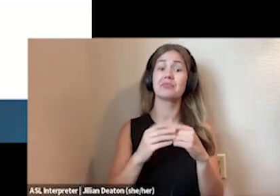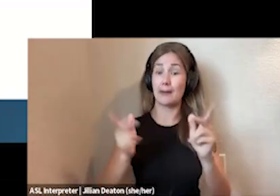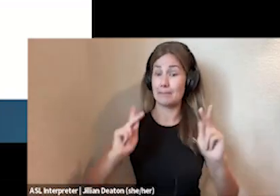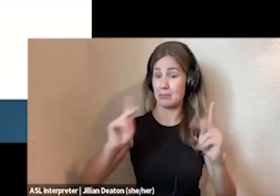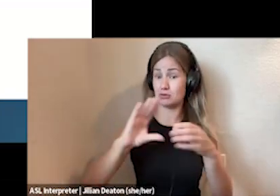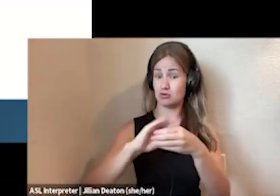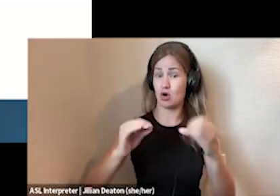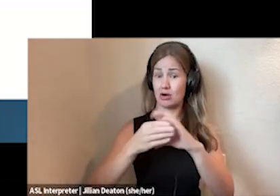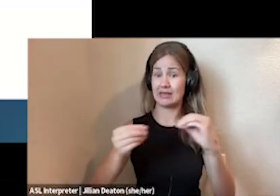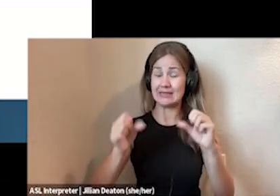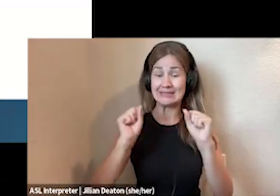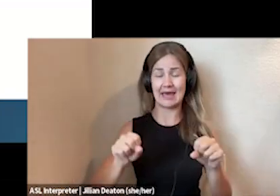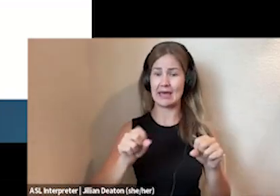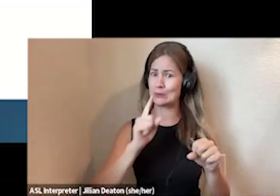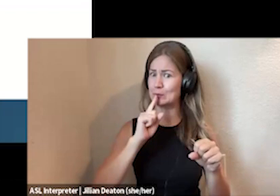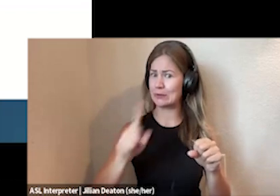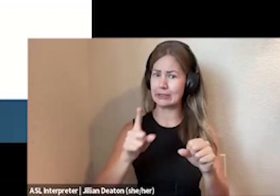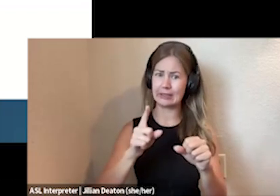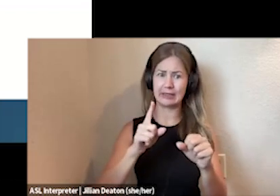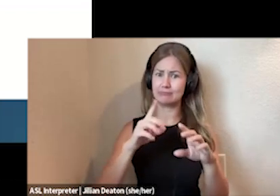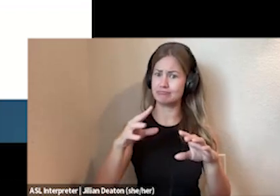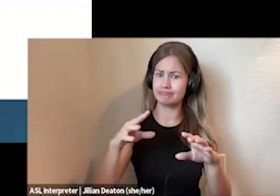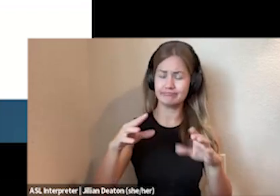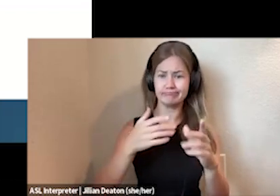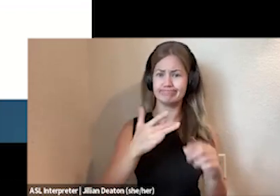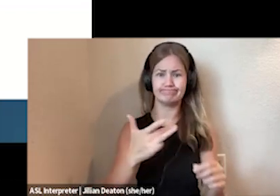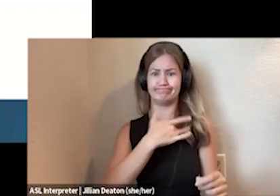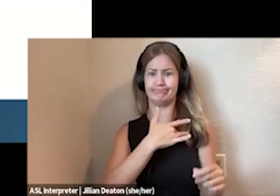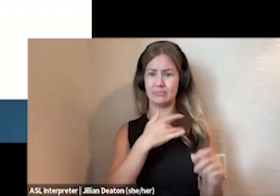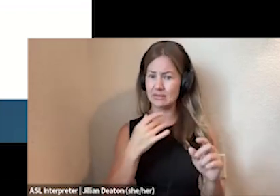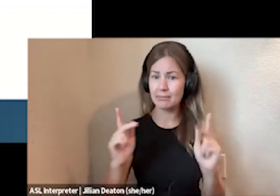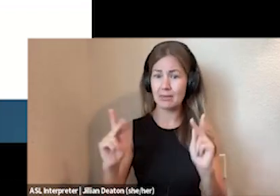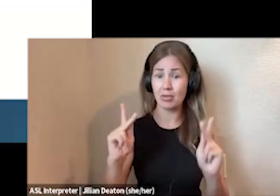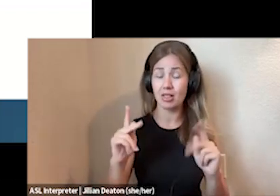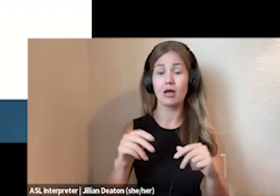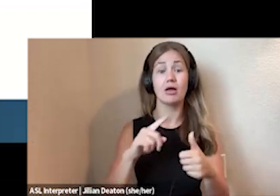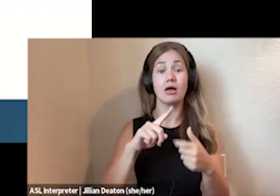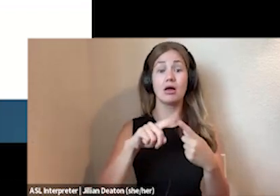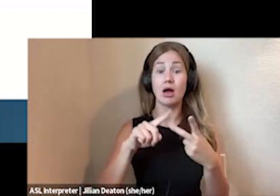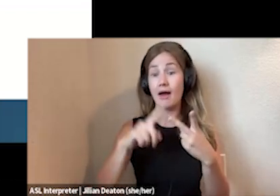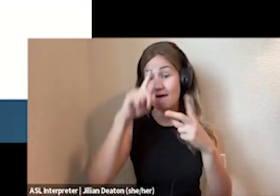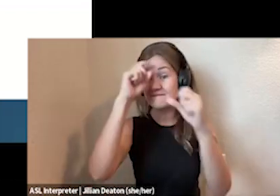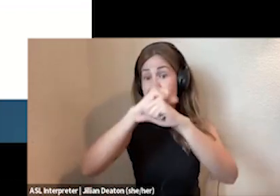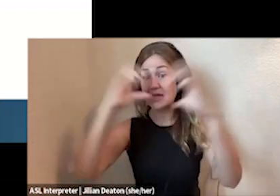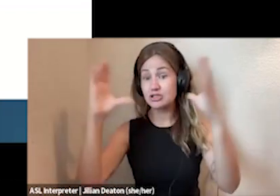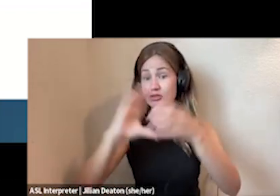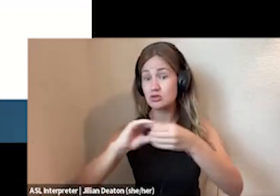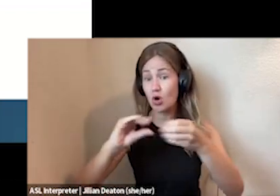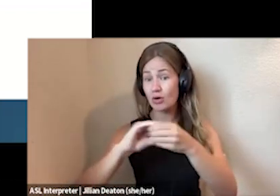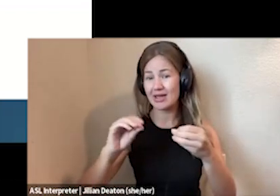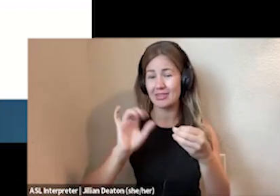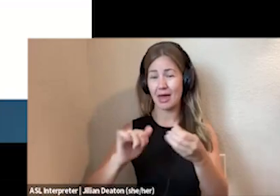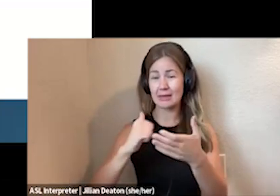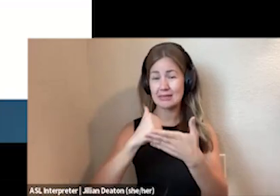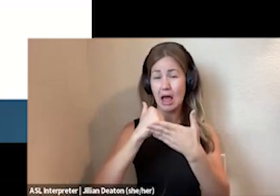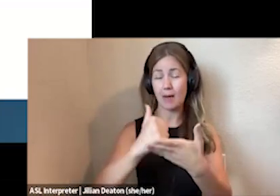the impact, again, embodied, felt, and human. A vision story helps you illustrate the future